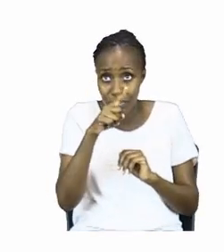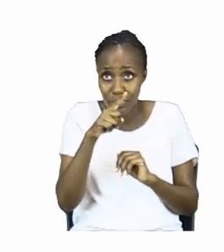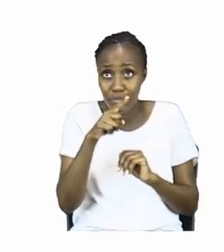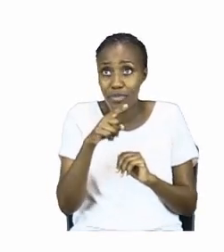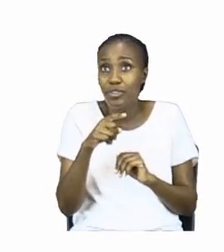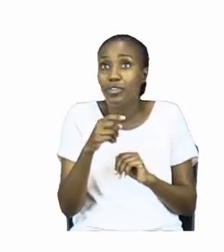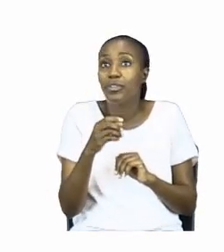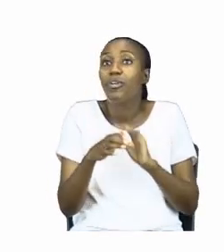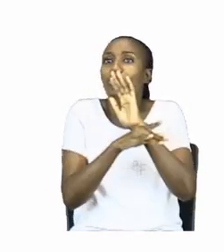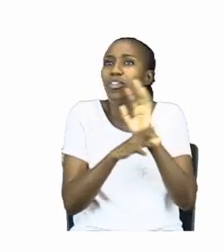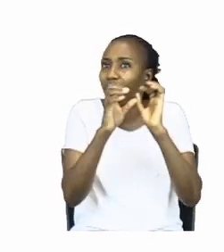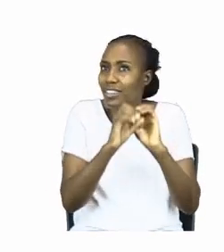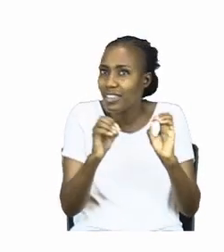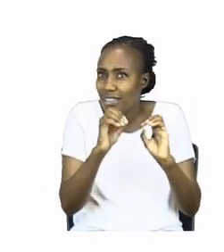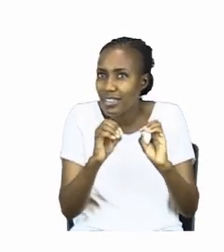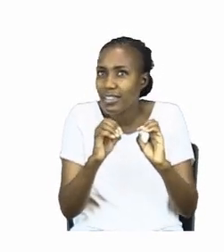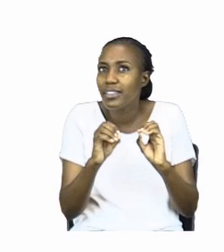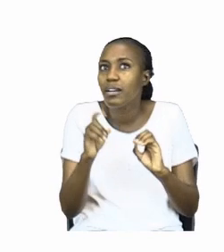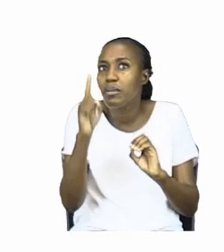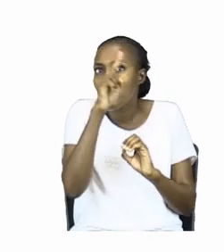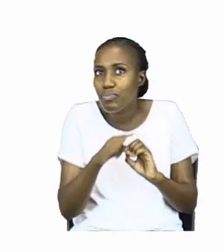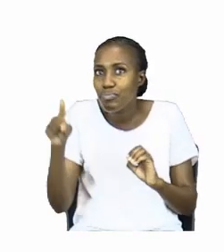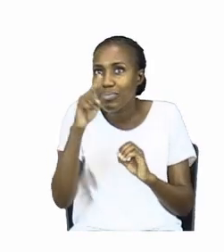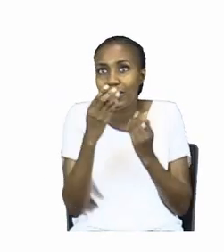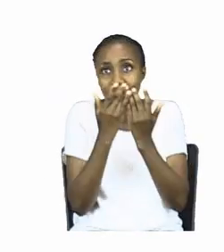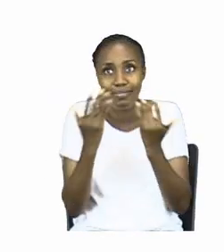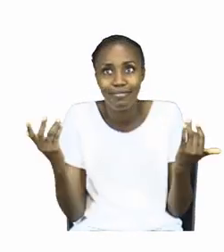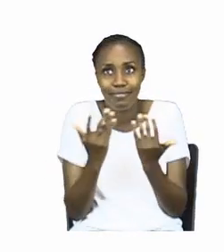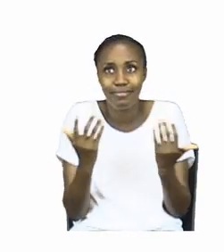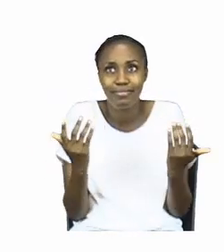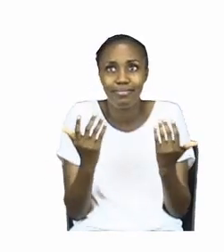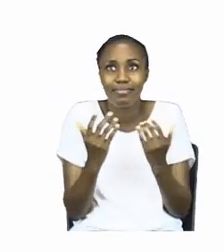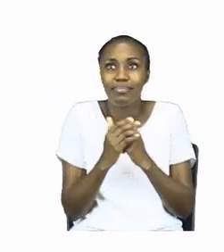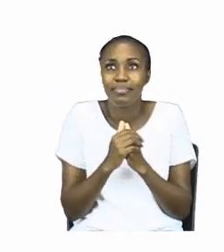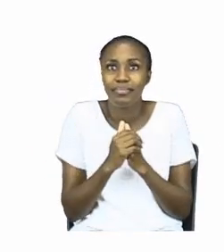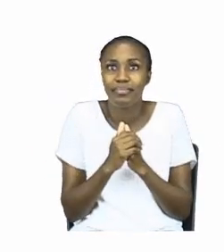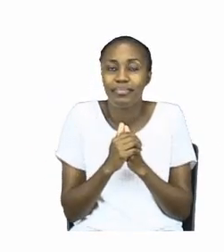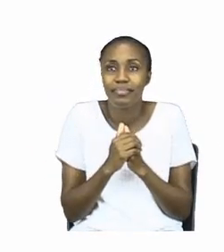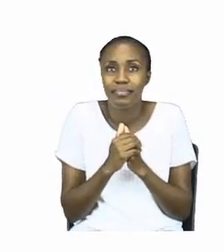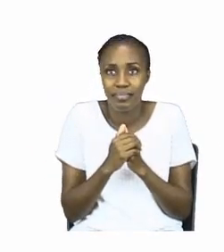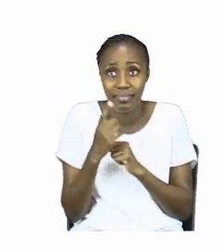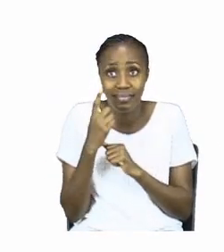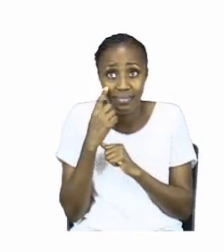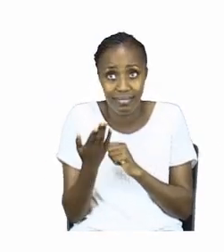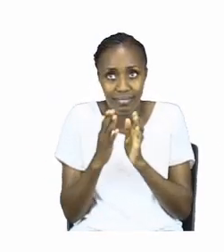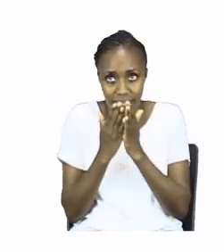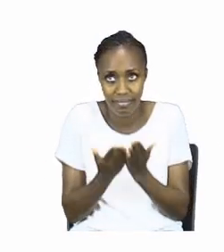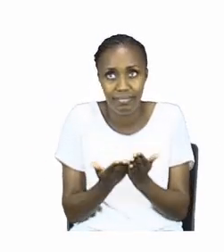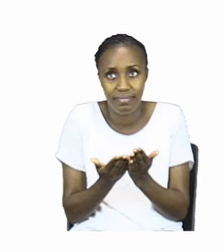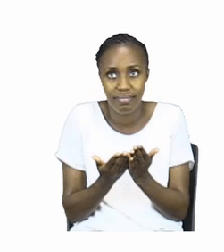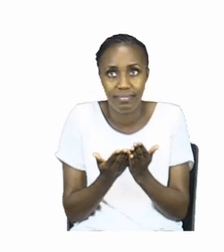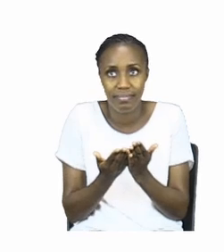for shade must be circled with a green crayon. So on your booklet, you must